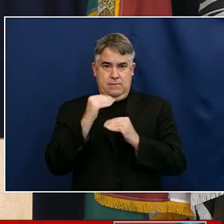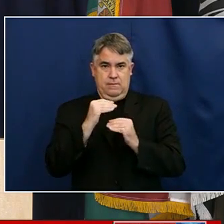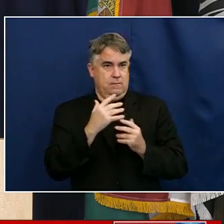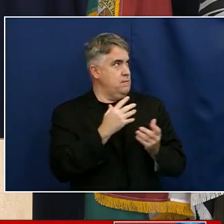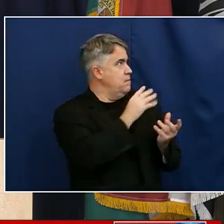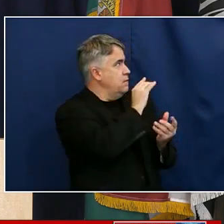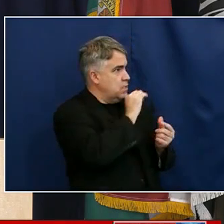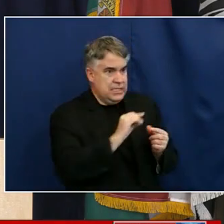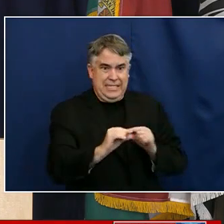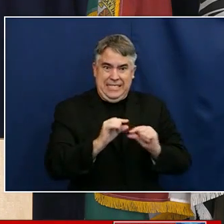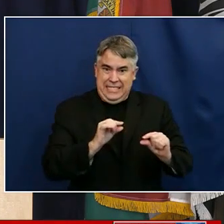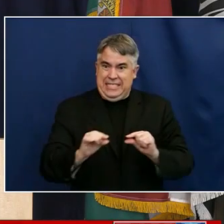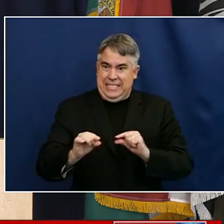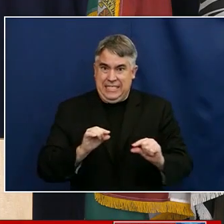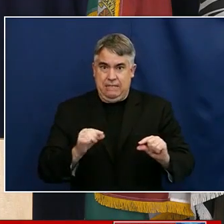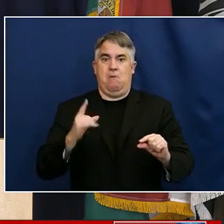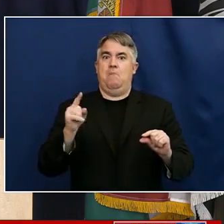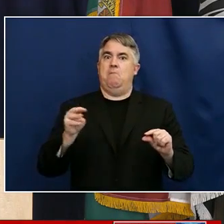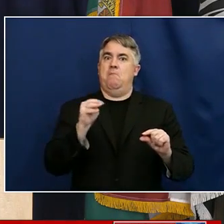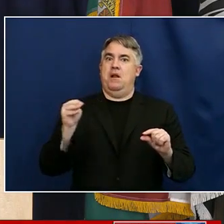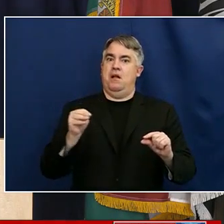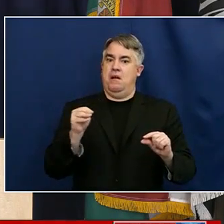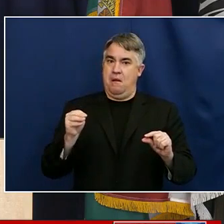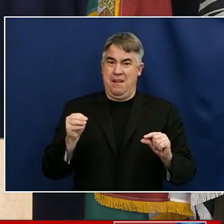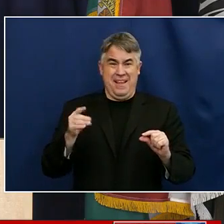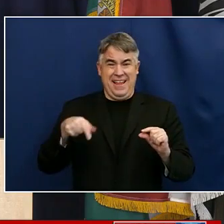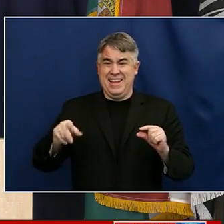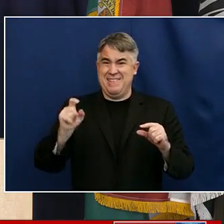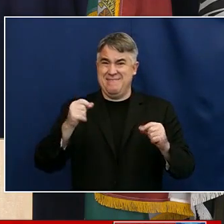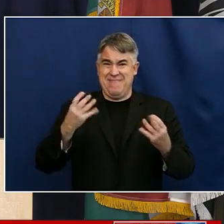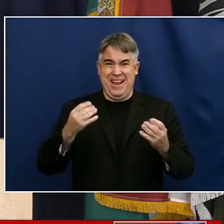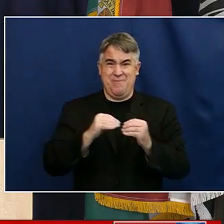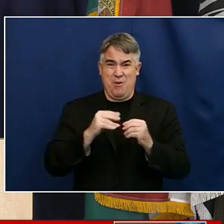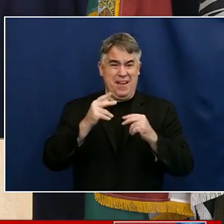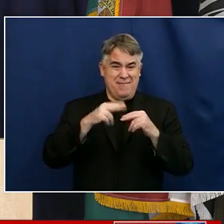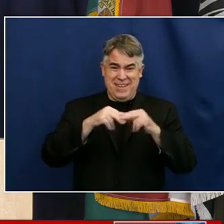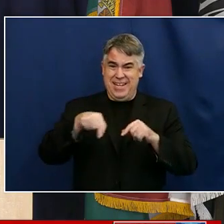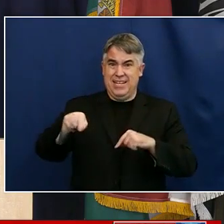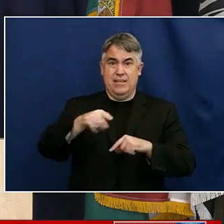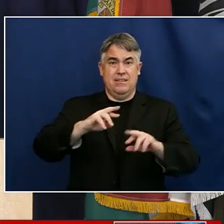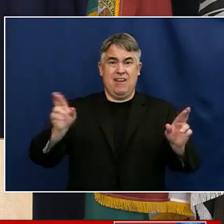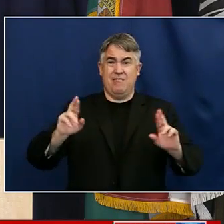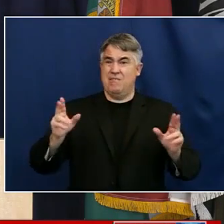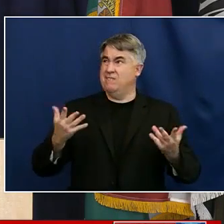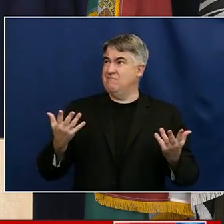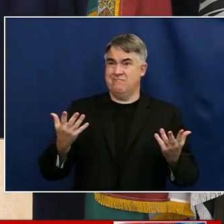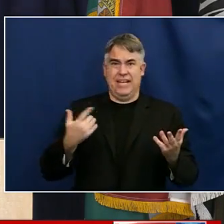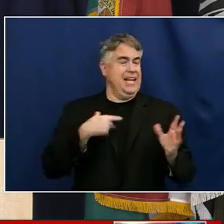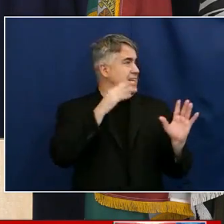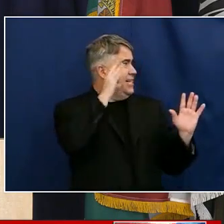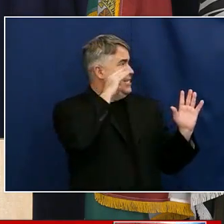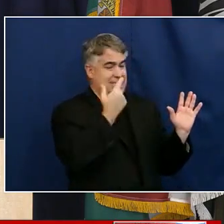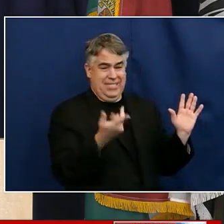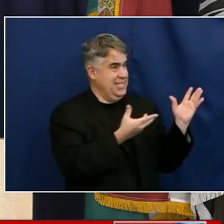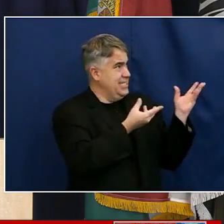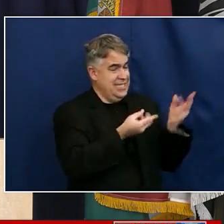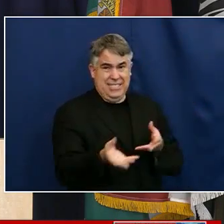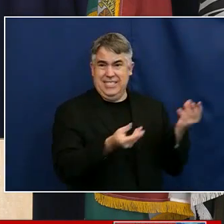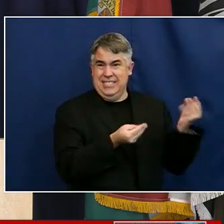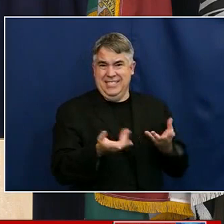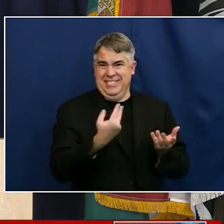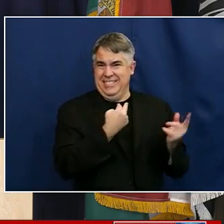Many of our sites are struggling. Again, they don't make the vaccine, but they are working as hard as they can to try and honor those second